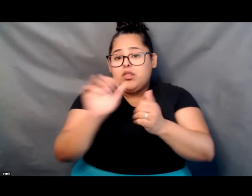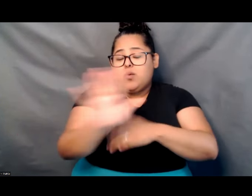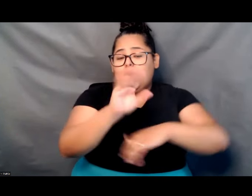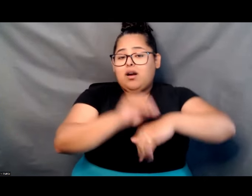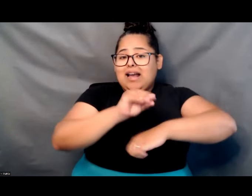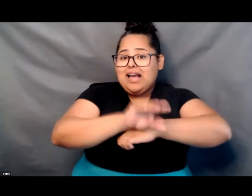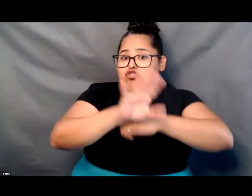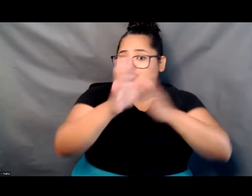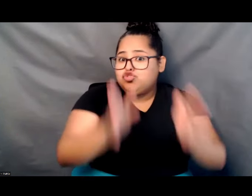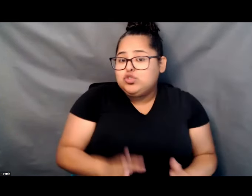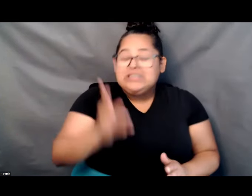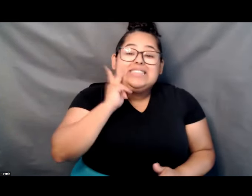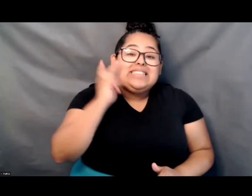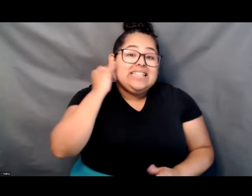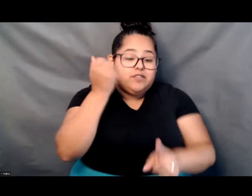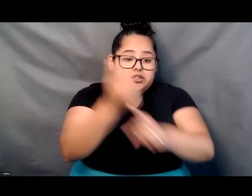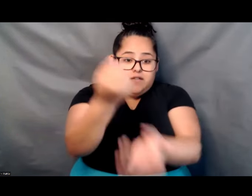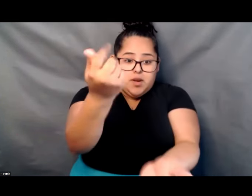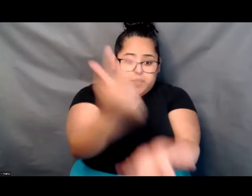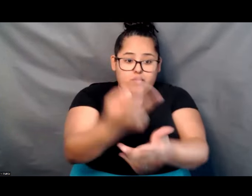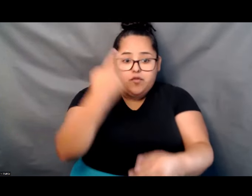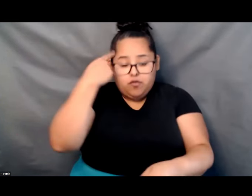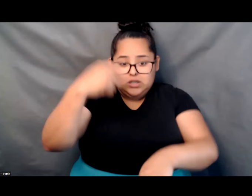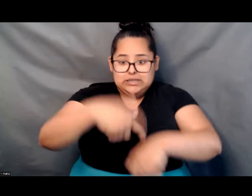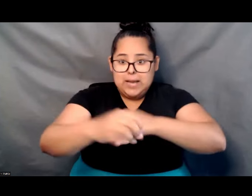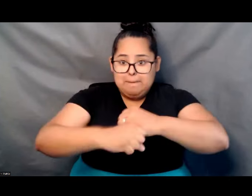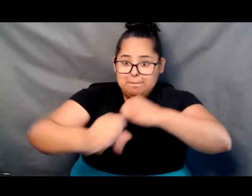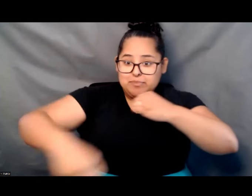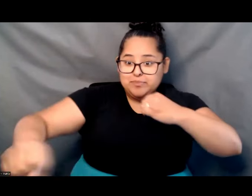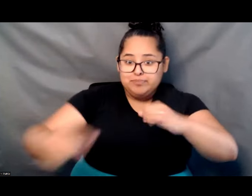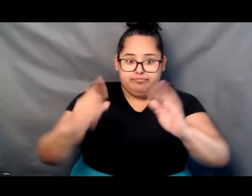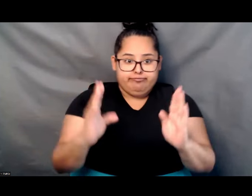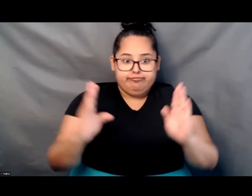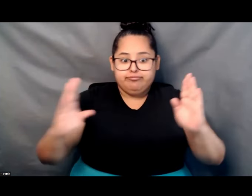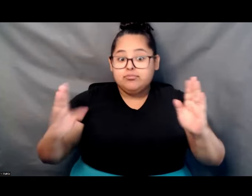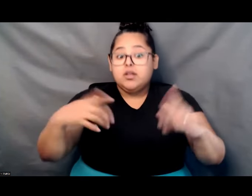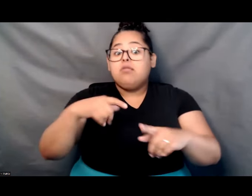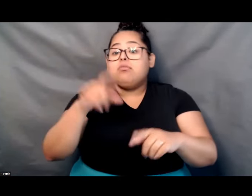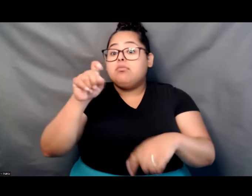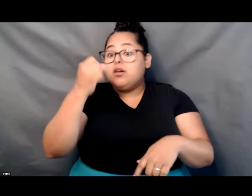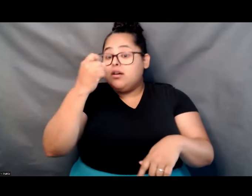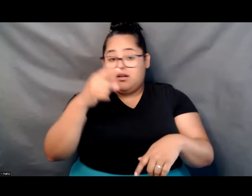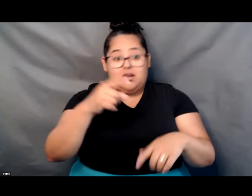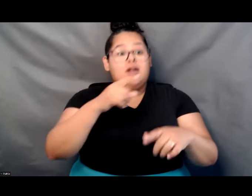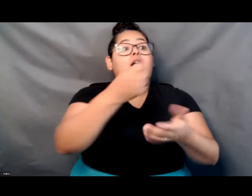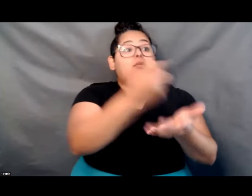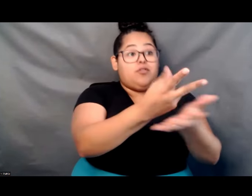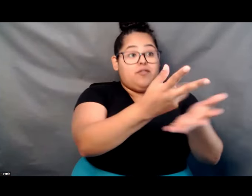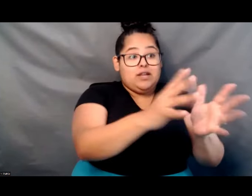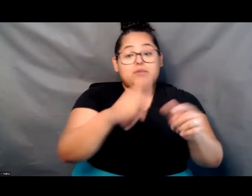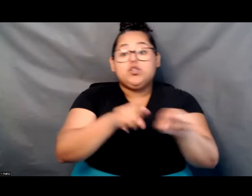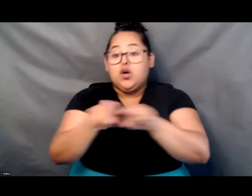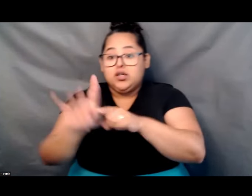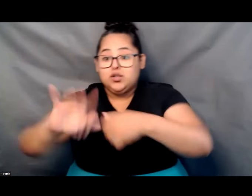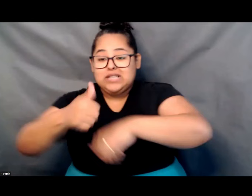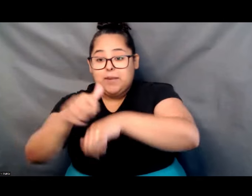accommodations. And then once you are approved for testing accommodations, you also have to make that appointment with the testing center. So that way they can schedule a time